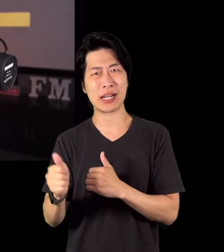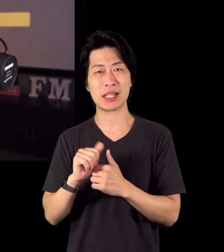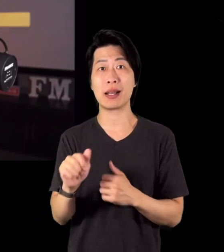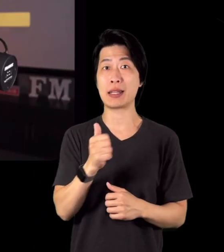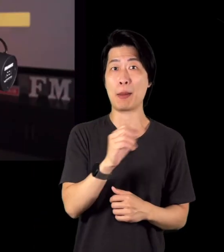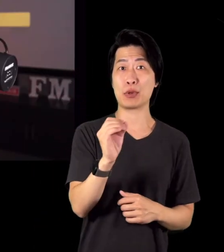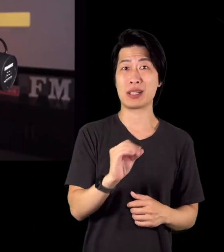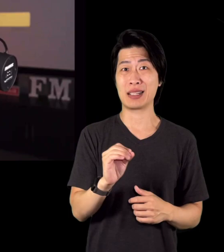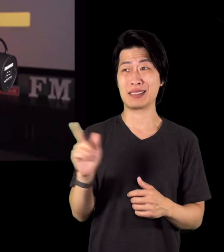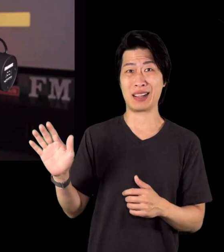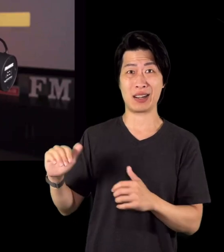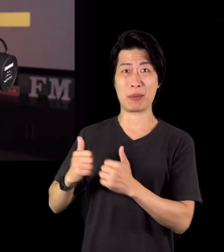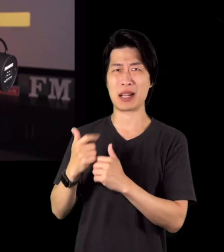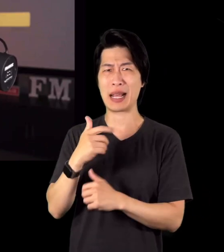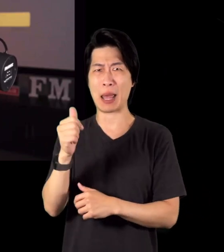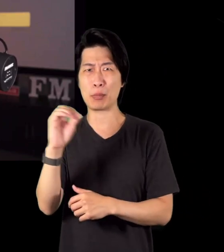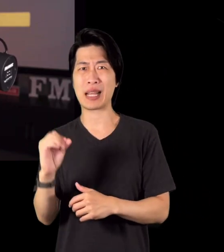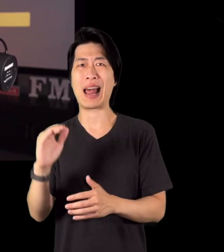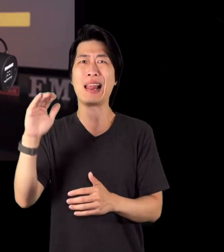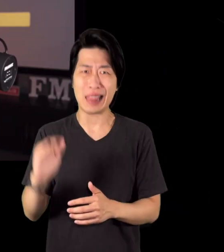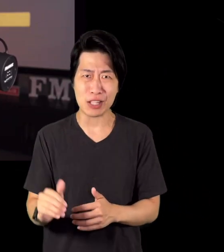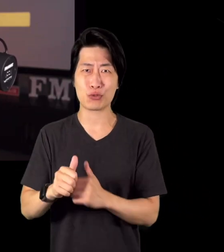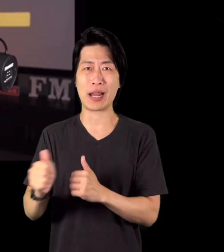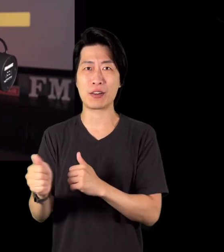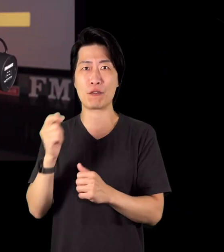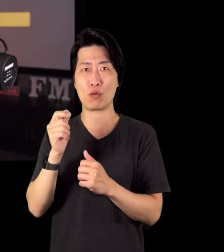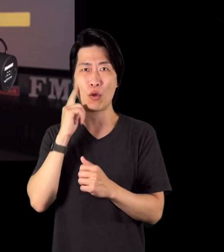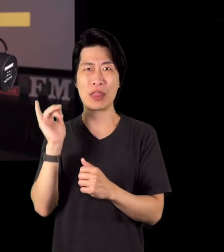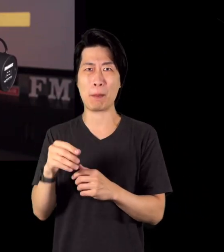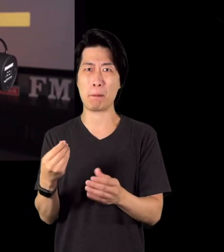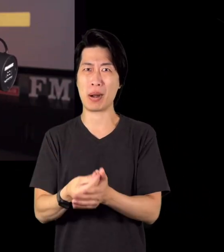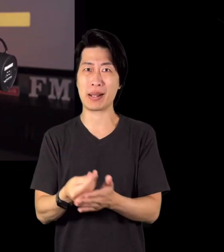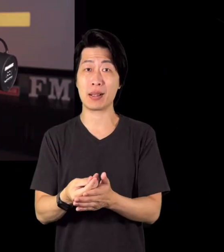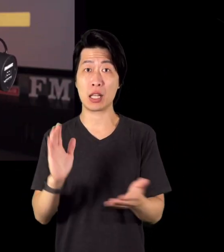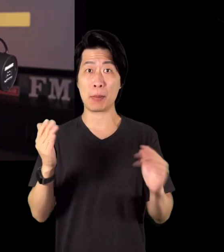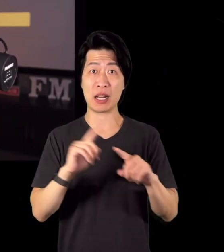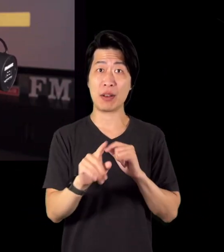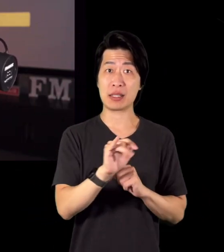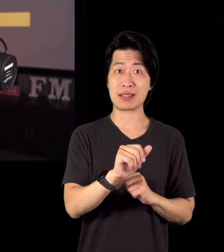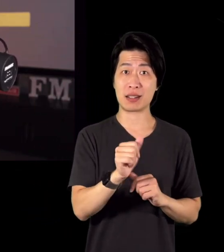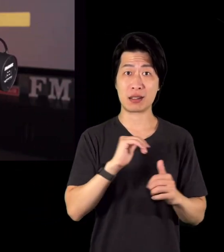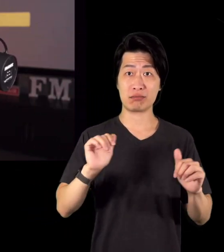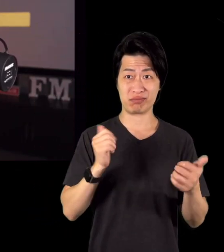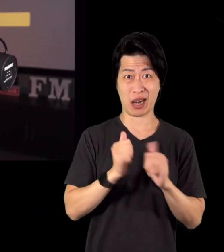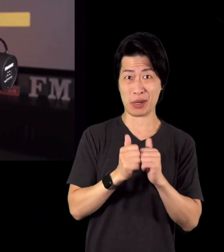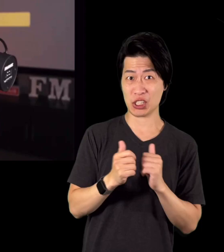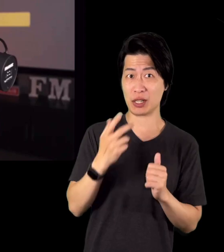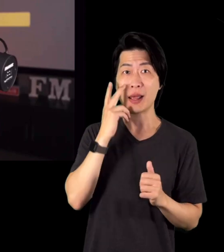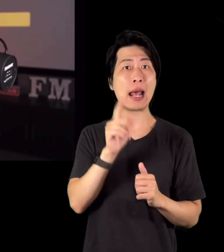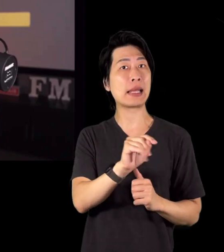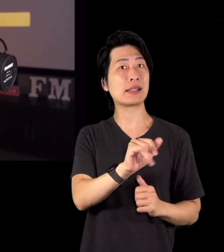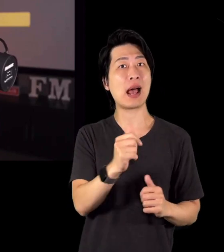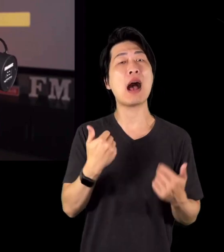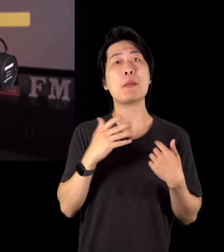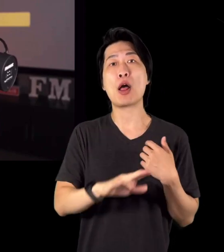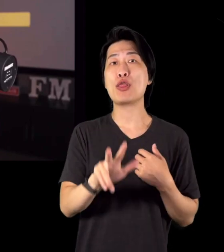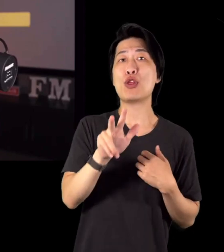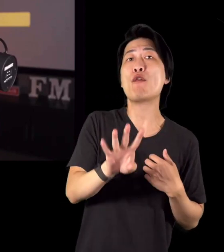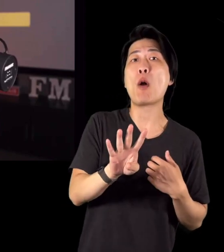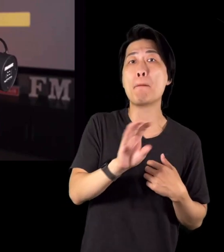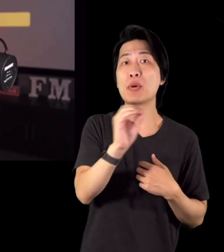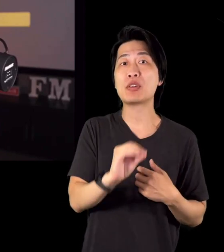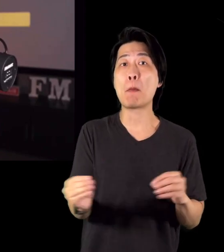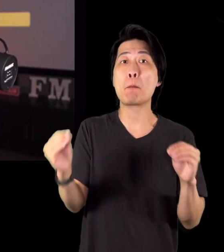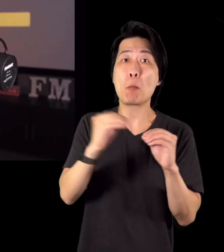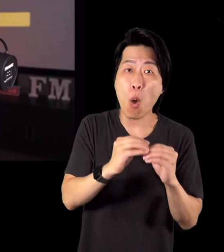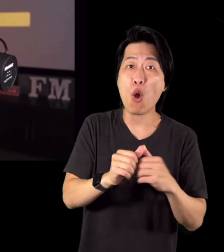than average for the money. And if you compare the difference between Tesla and the competition, Tesla has about 34% more range than the